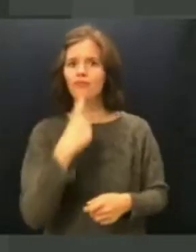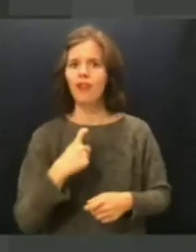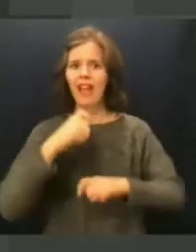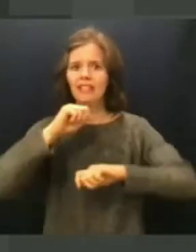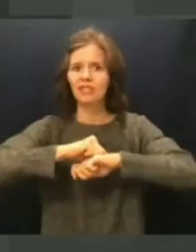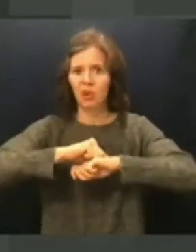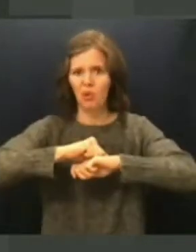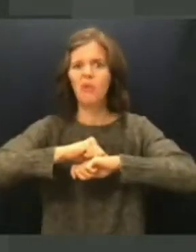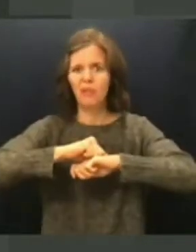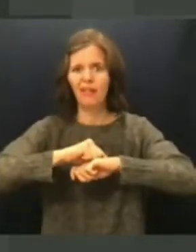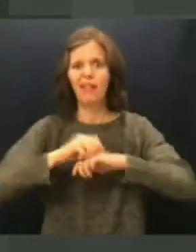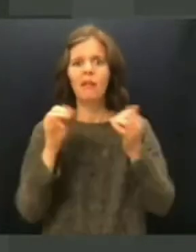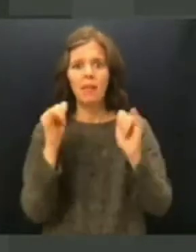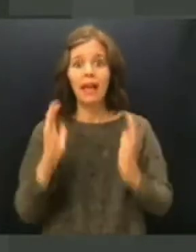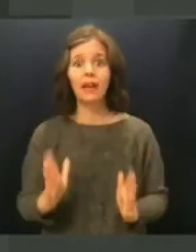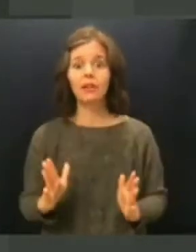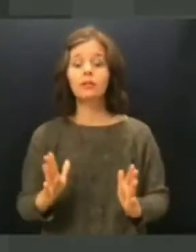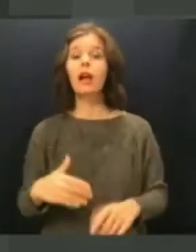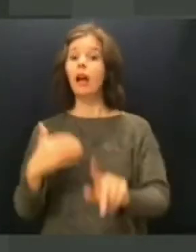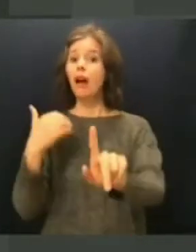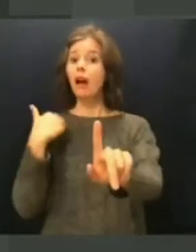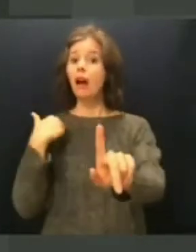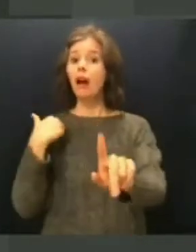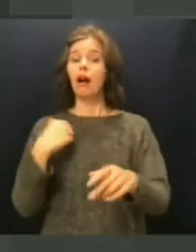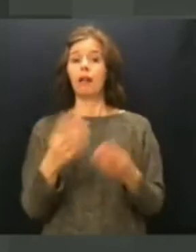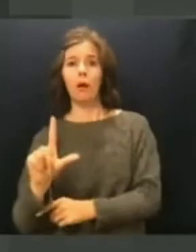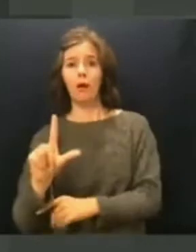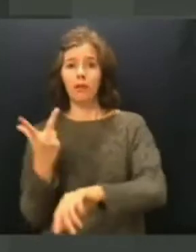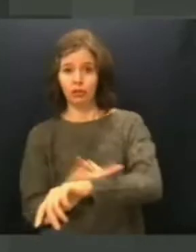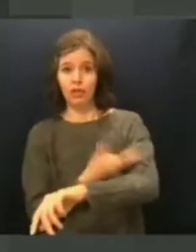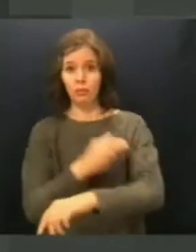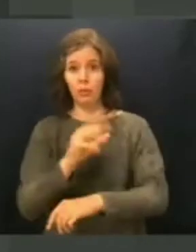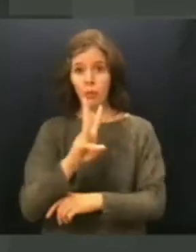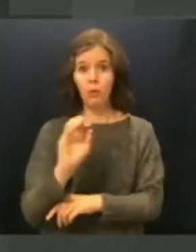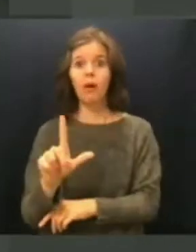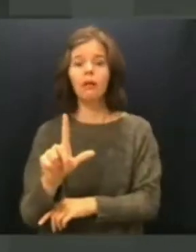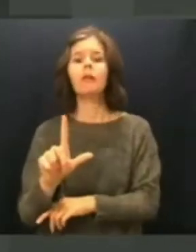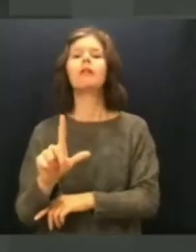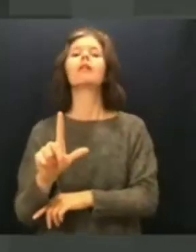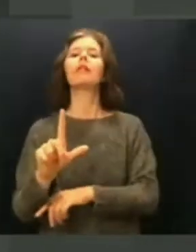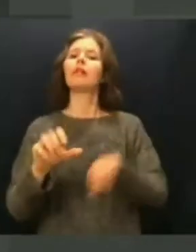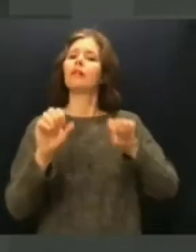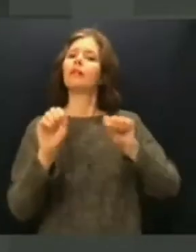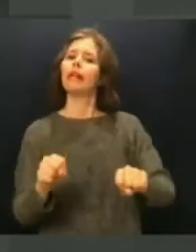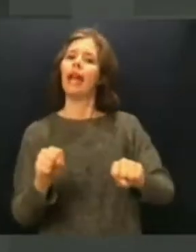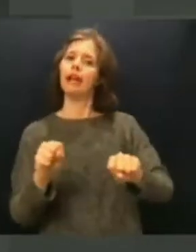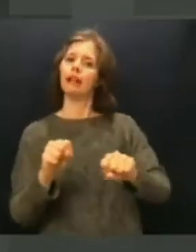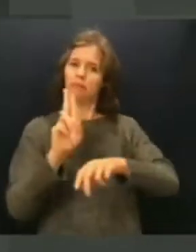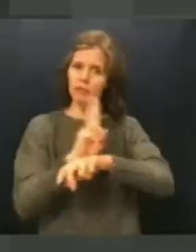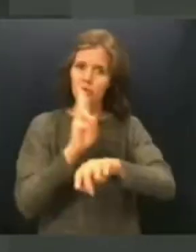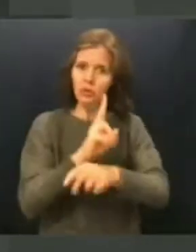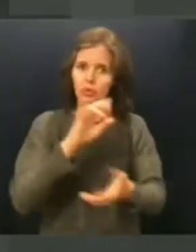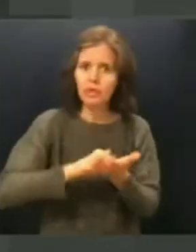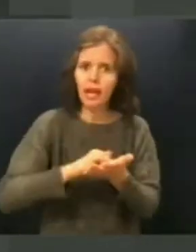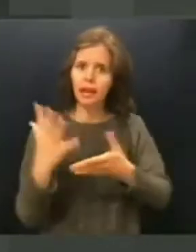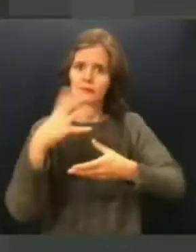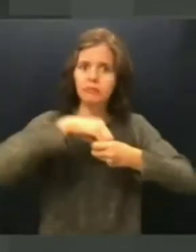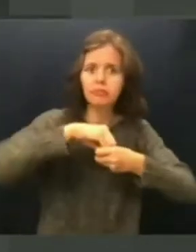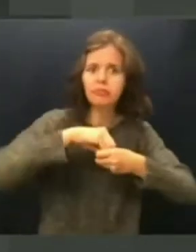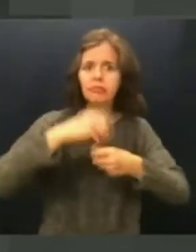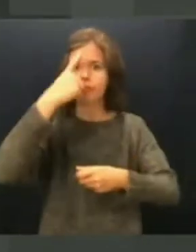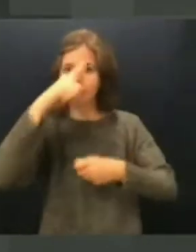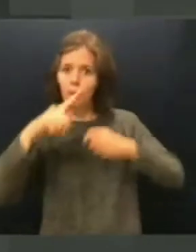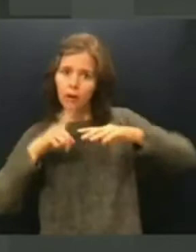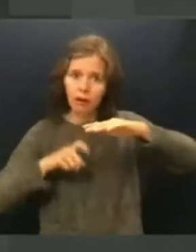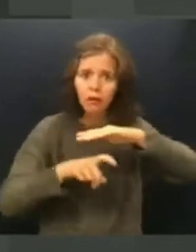with wool occlusion to essentially prevent signals from get into the skulk sensor. So let's take a look at that now.